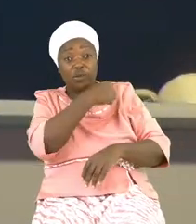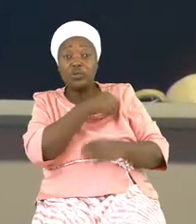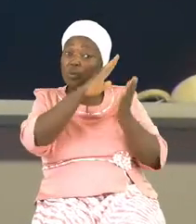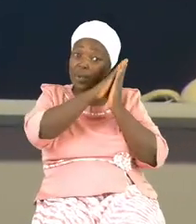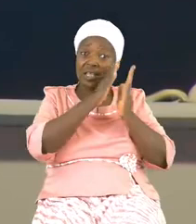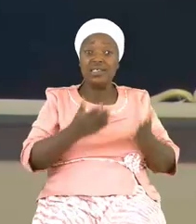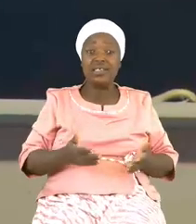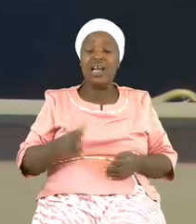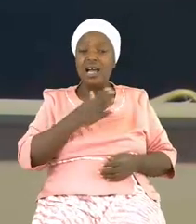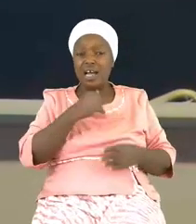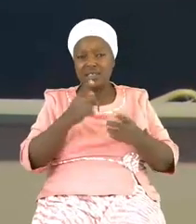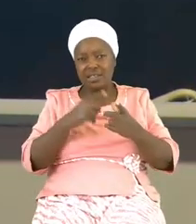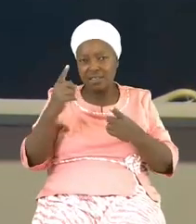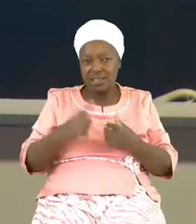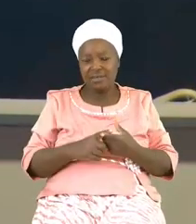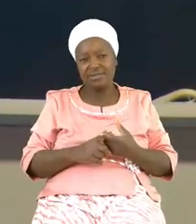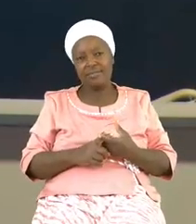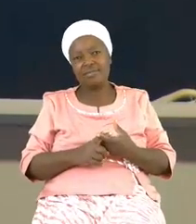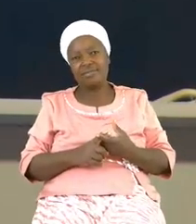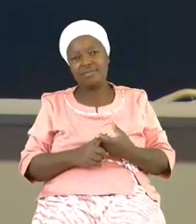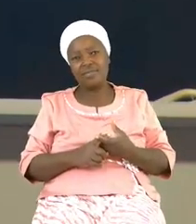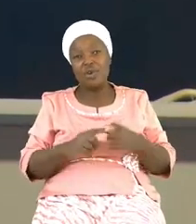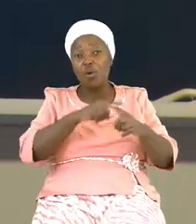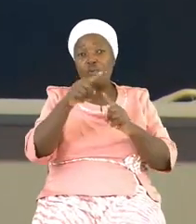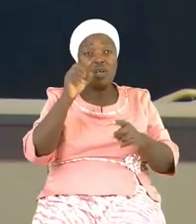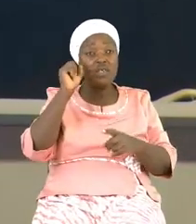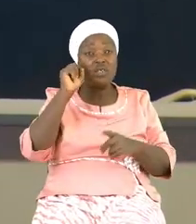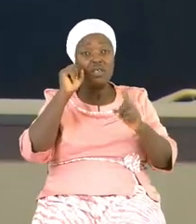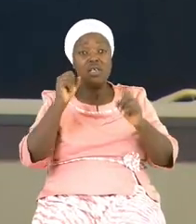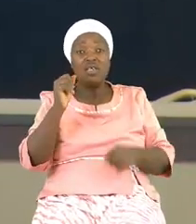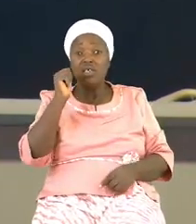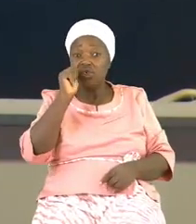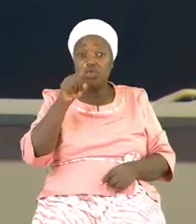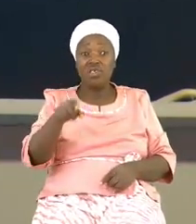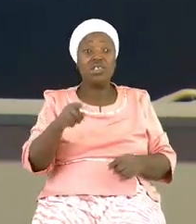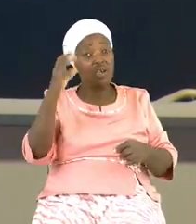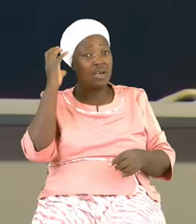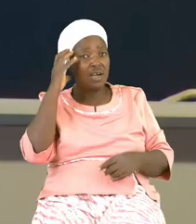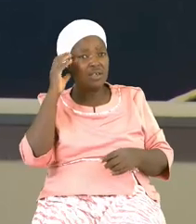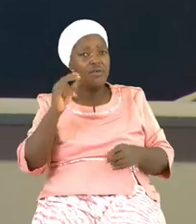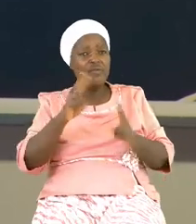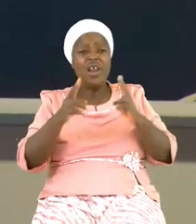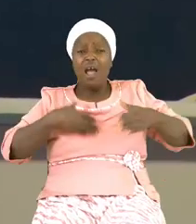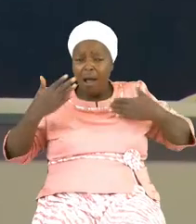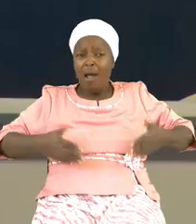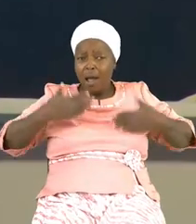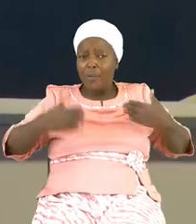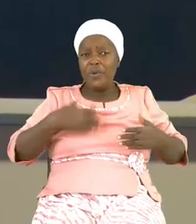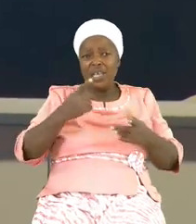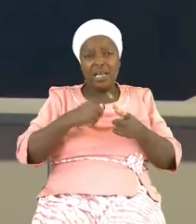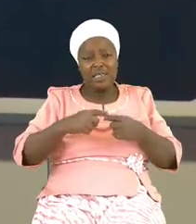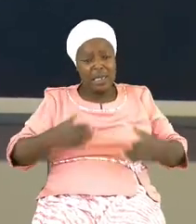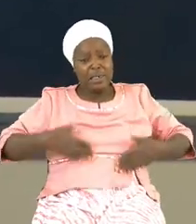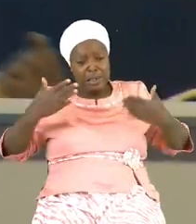and what she had, she was happy, very joyful. And as the joy came